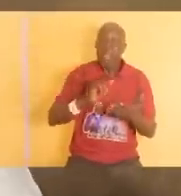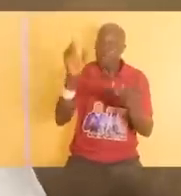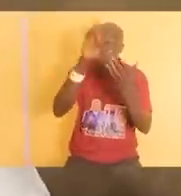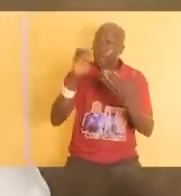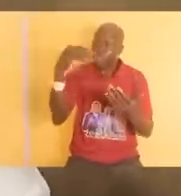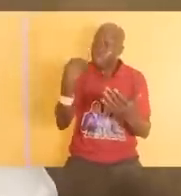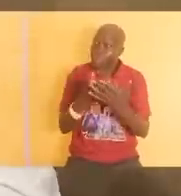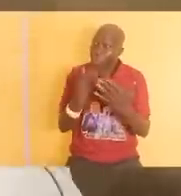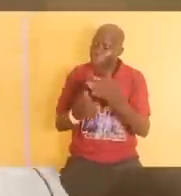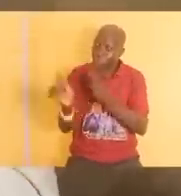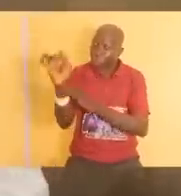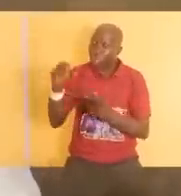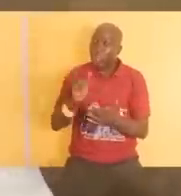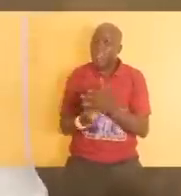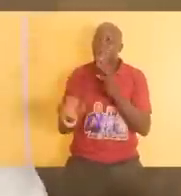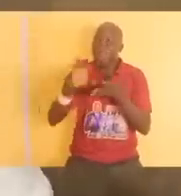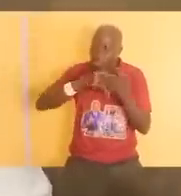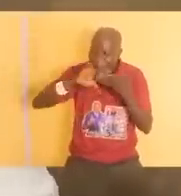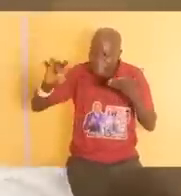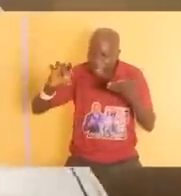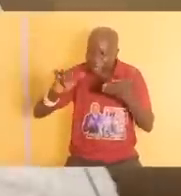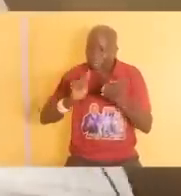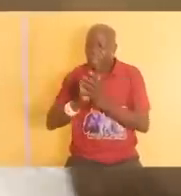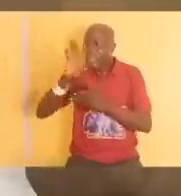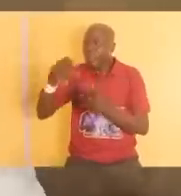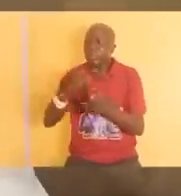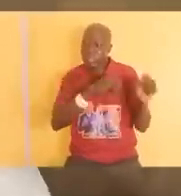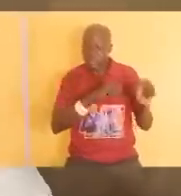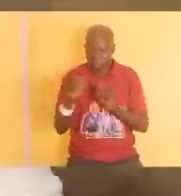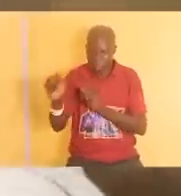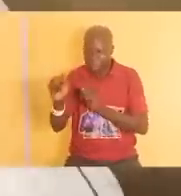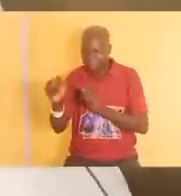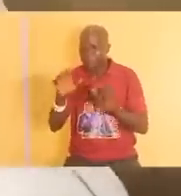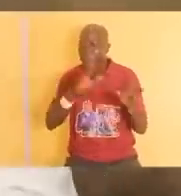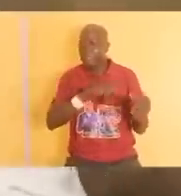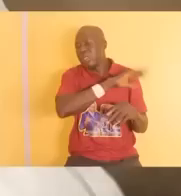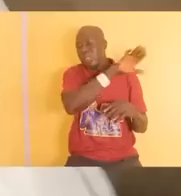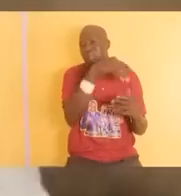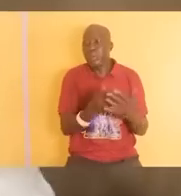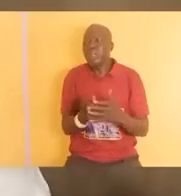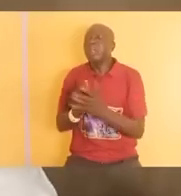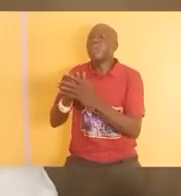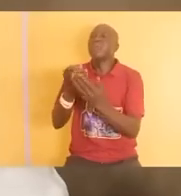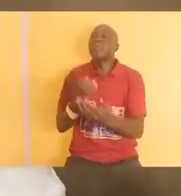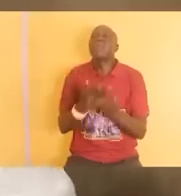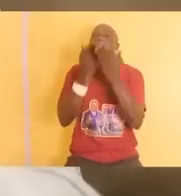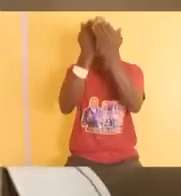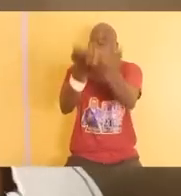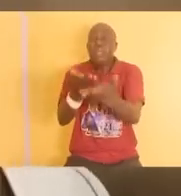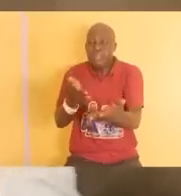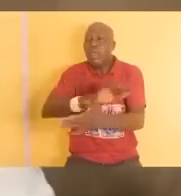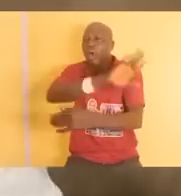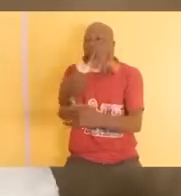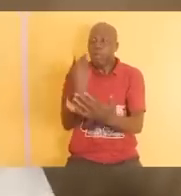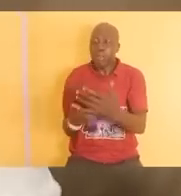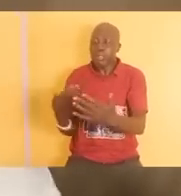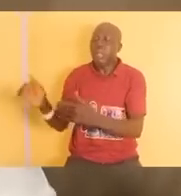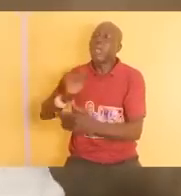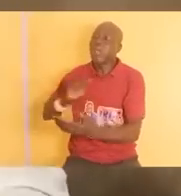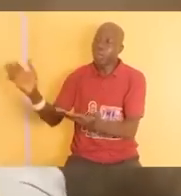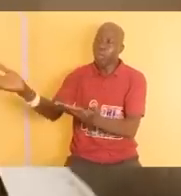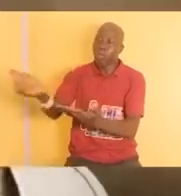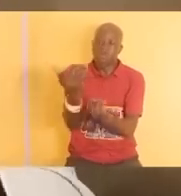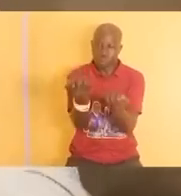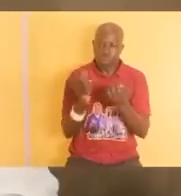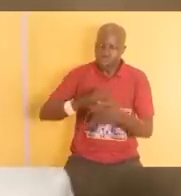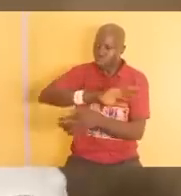money. If I get check, whether it's check, if I get transfer, or transfer, if I get cash, if I get all cash, but I want all.